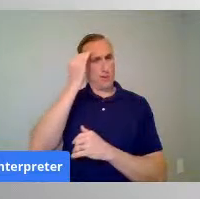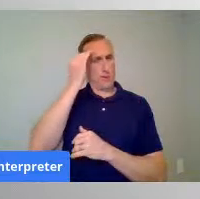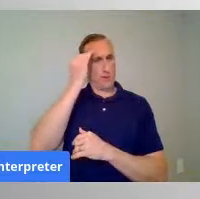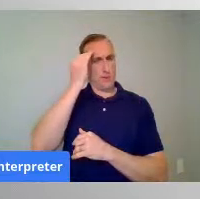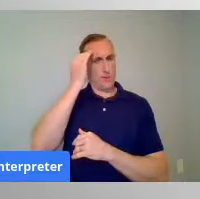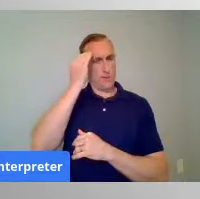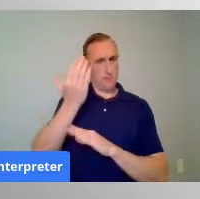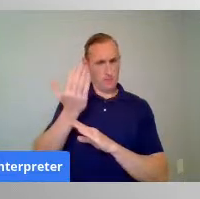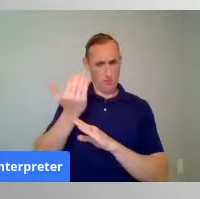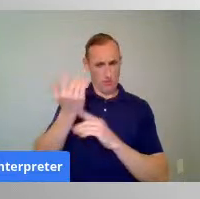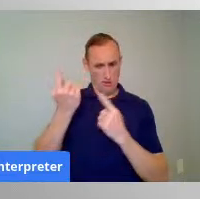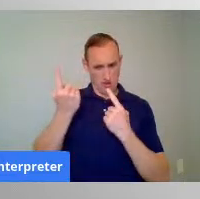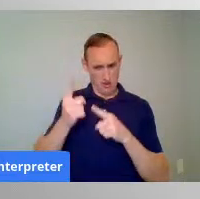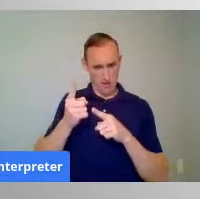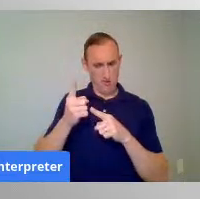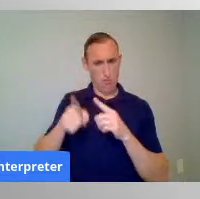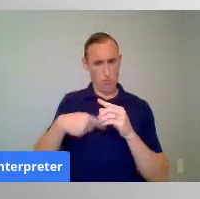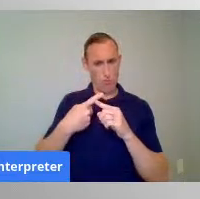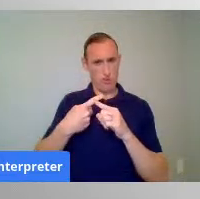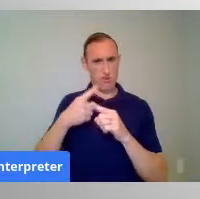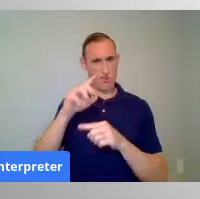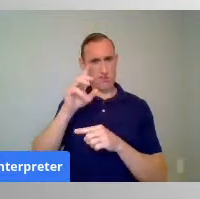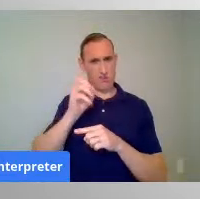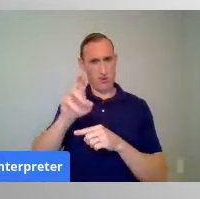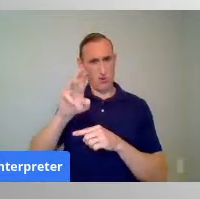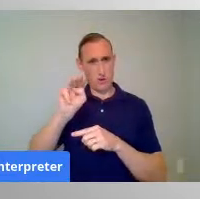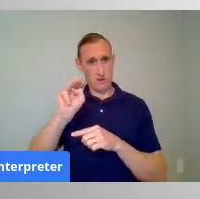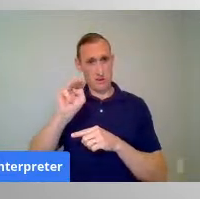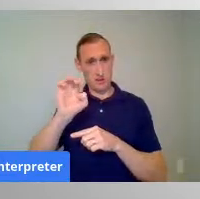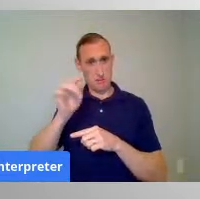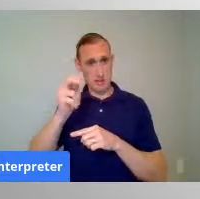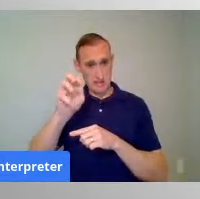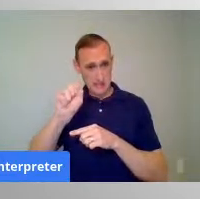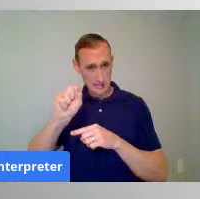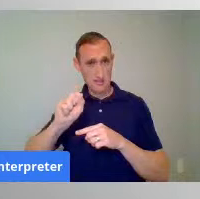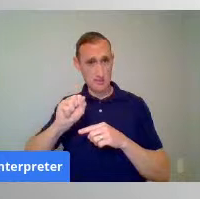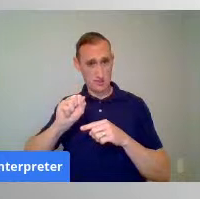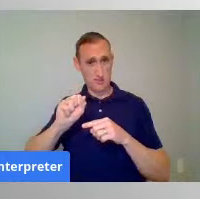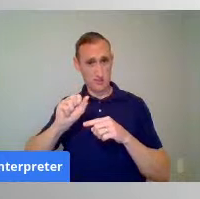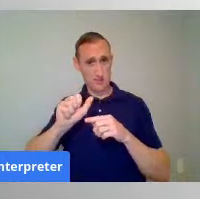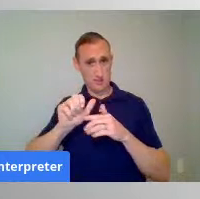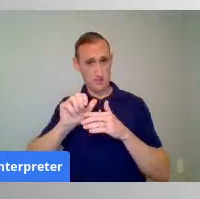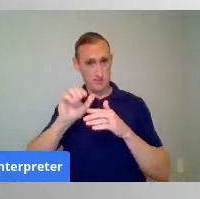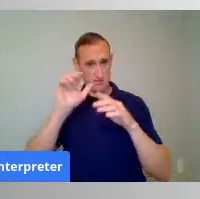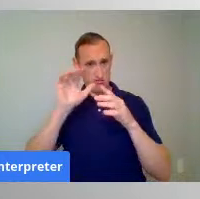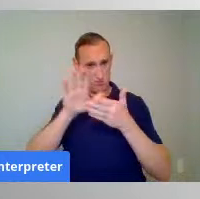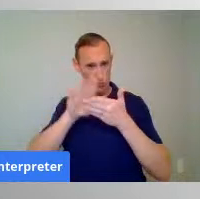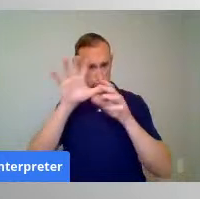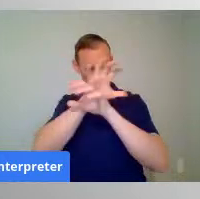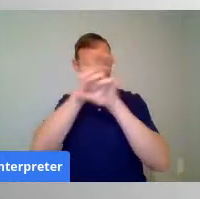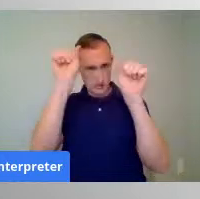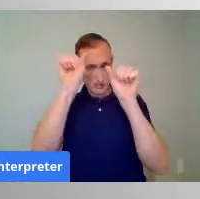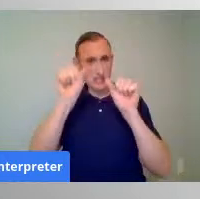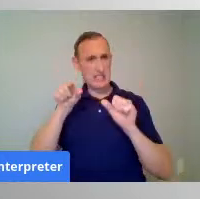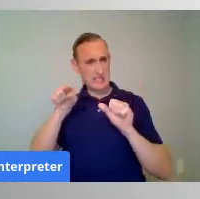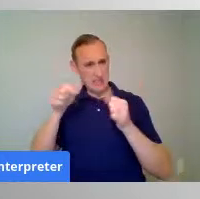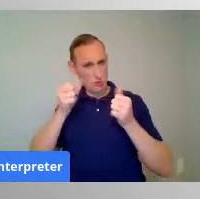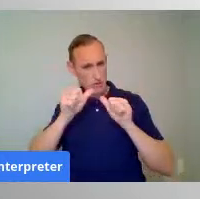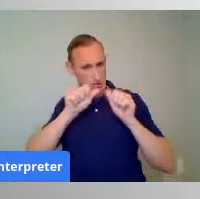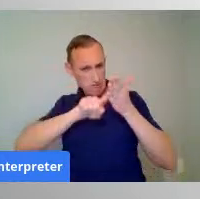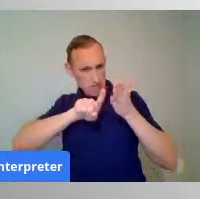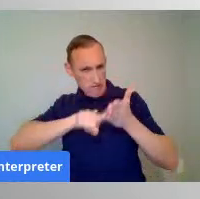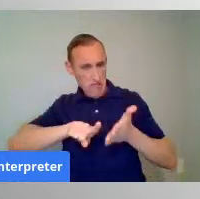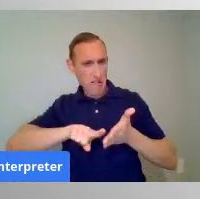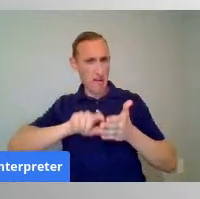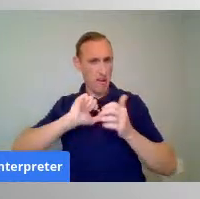when Dr. Means was here, he was looking to support all of the schools to be able to have some form of